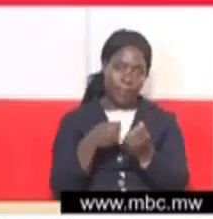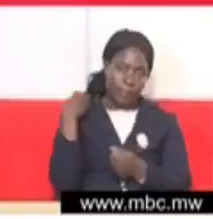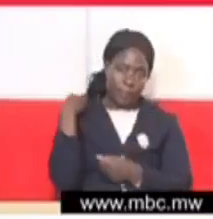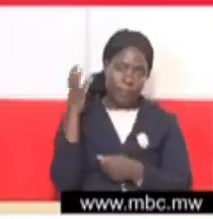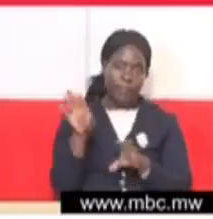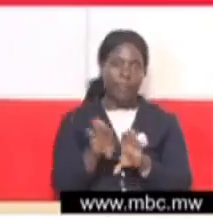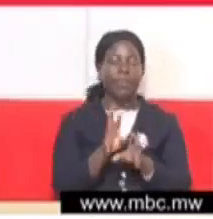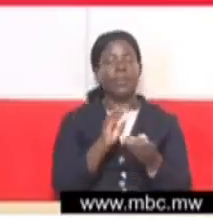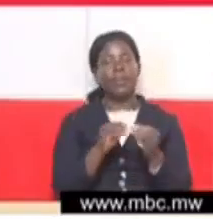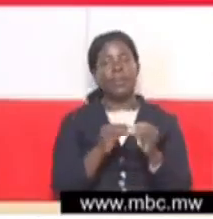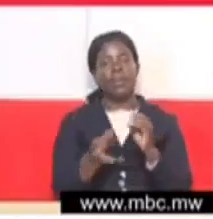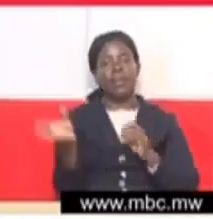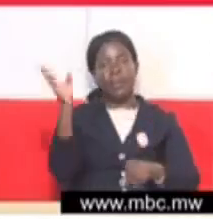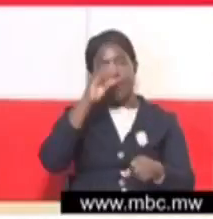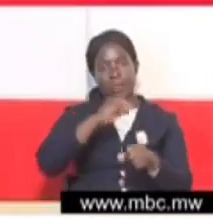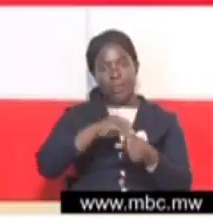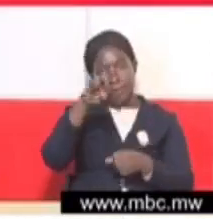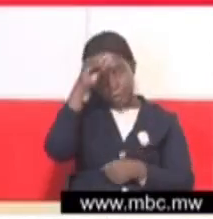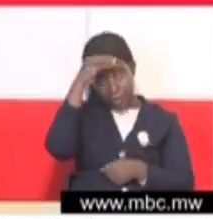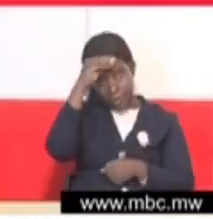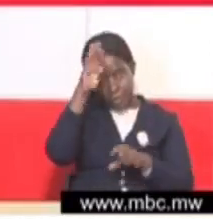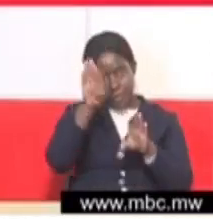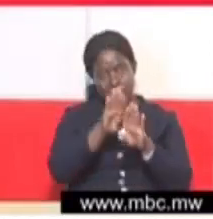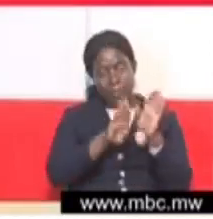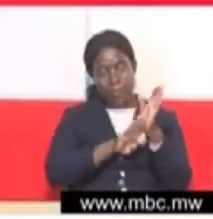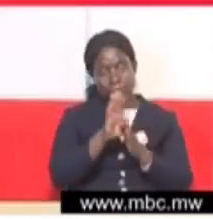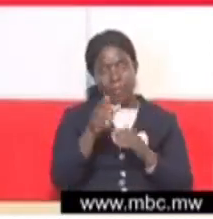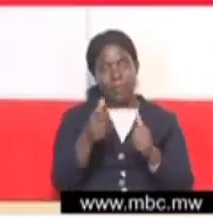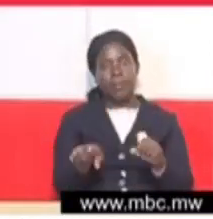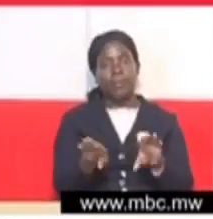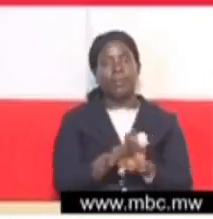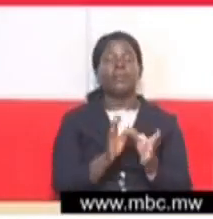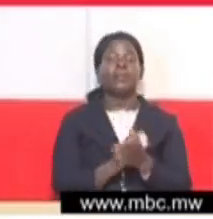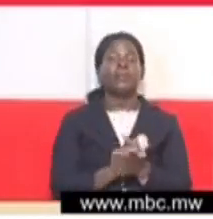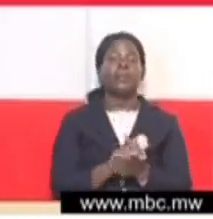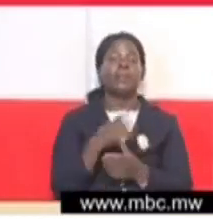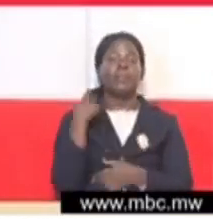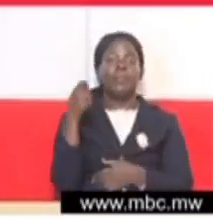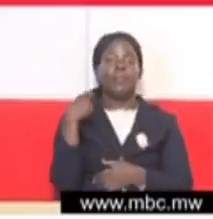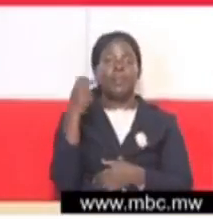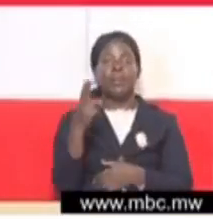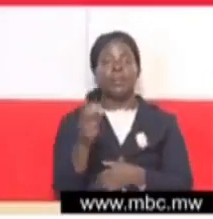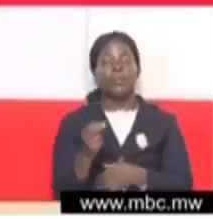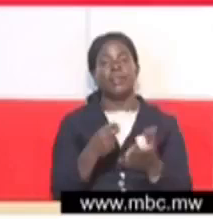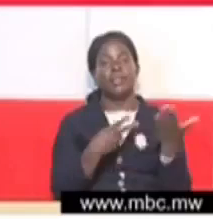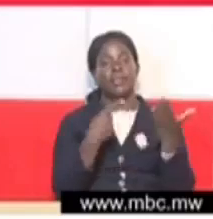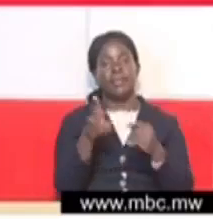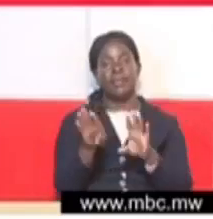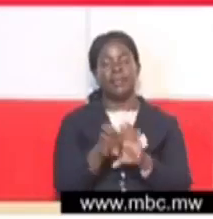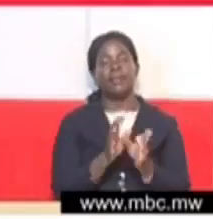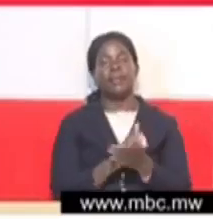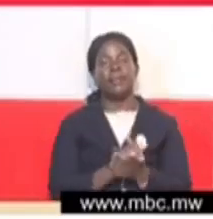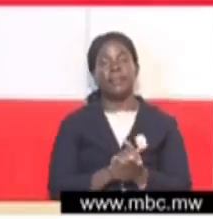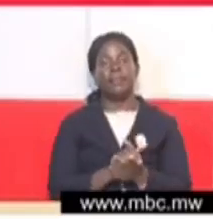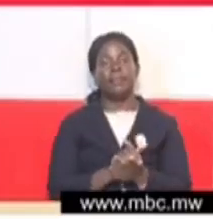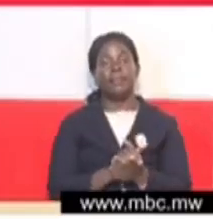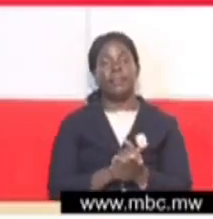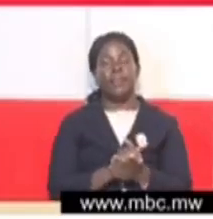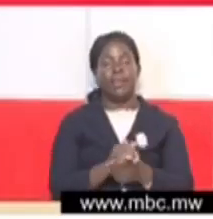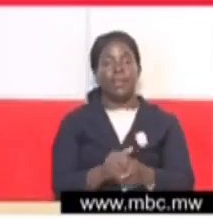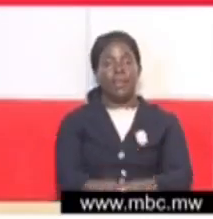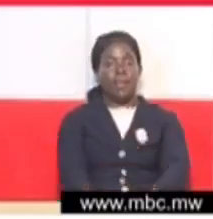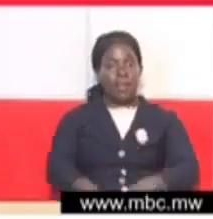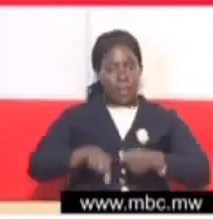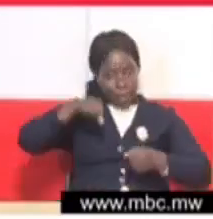advancing inclusive education, a development that resonates well with the Malawi 2063 blueprint. Chief